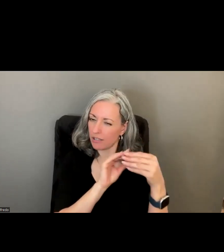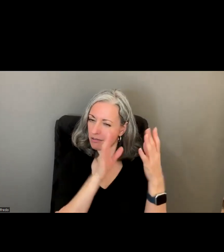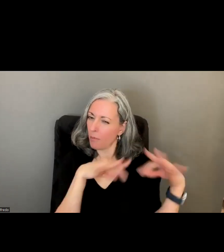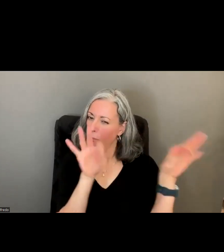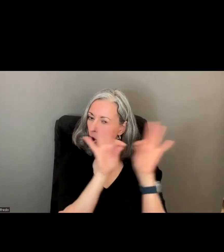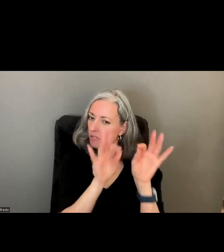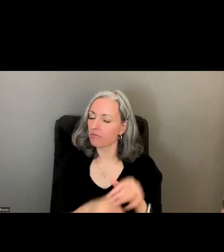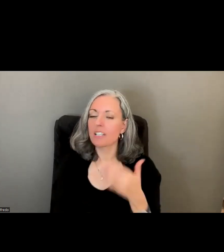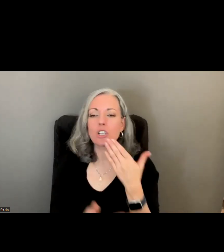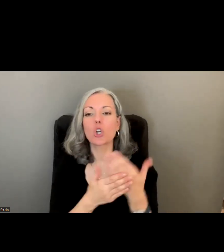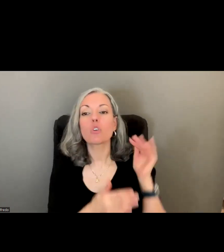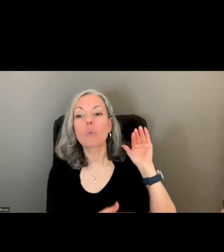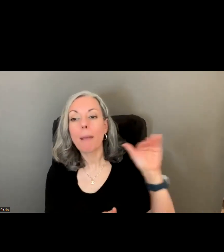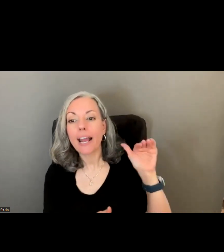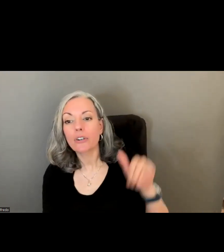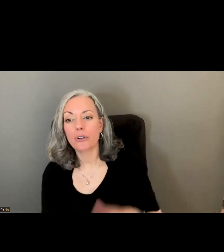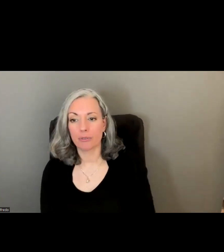It's a good reminder.